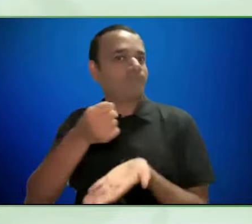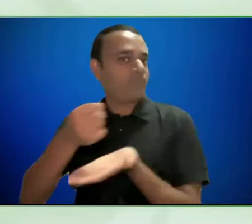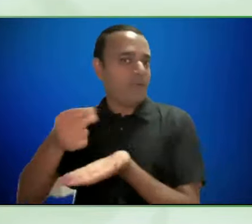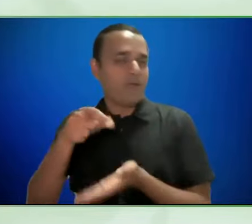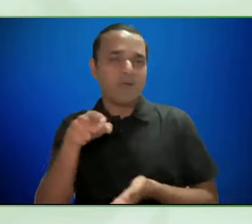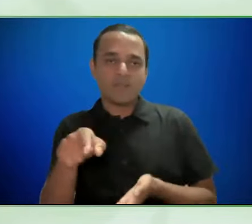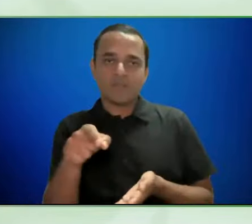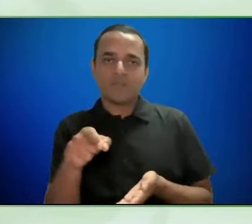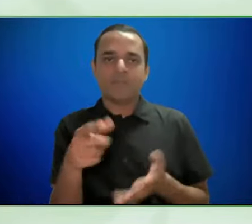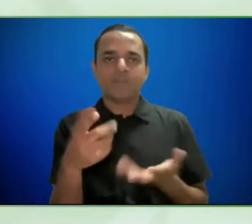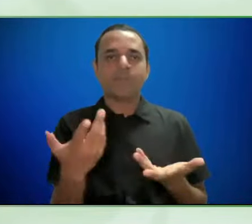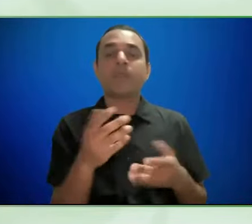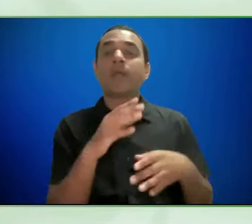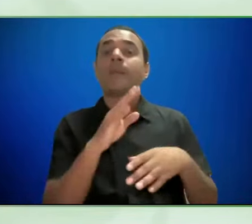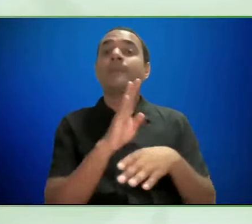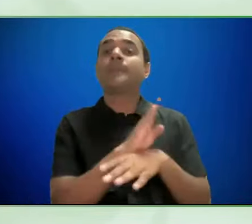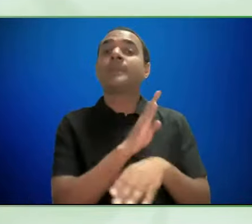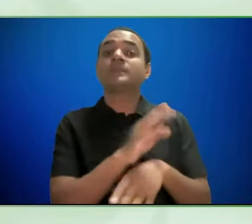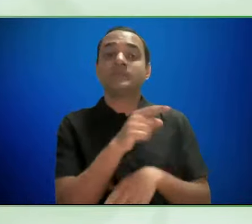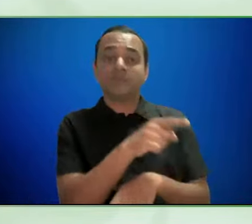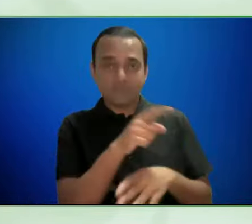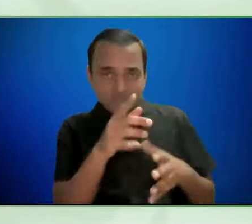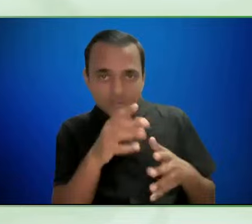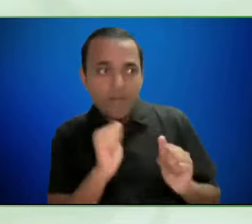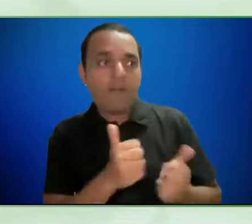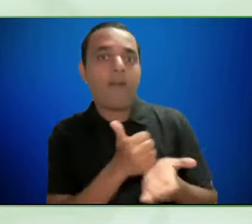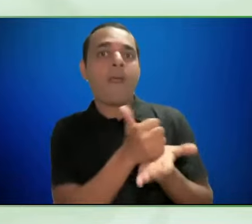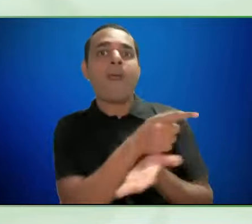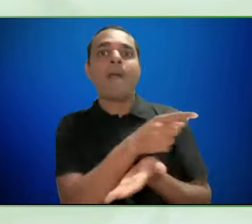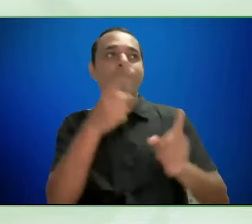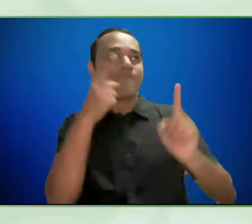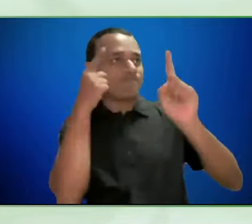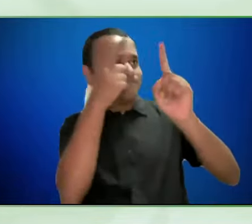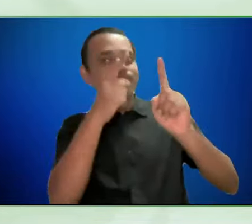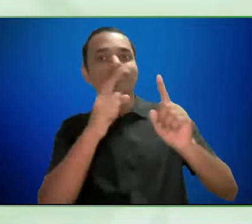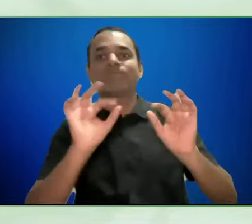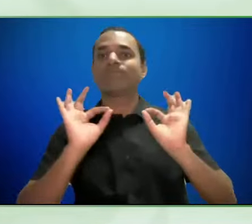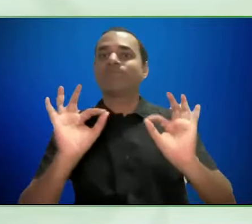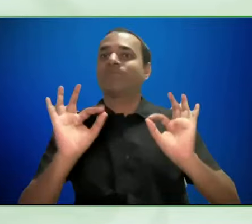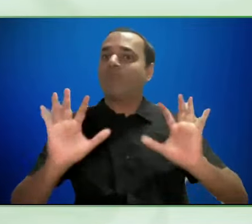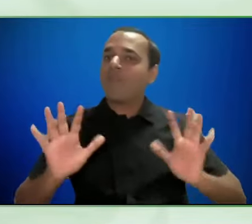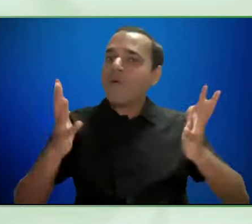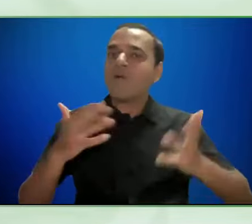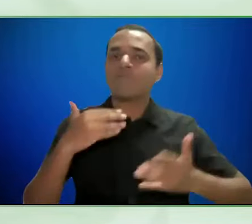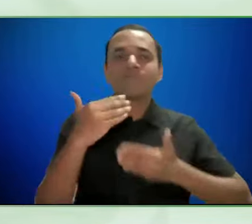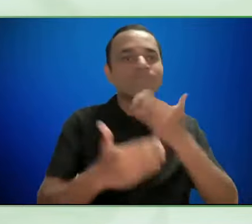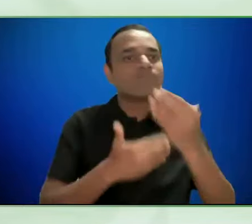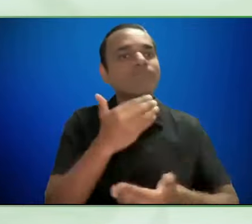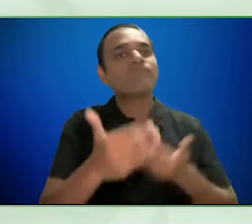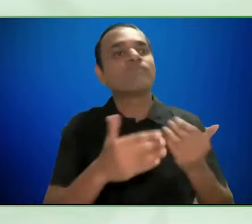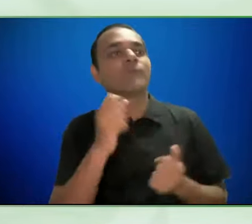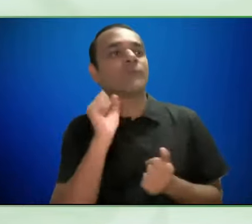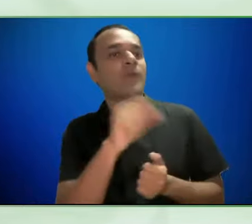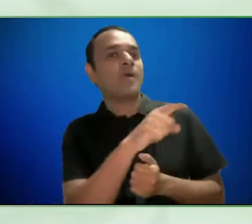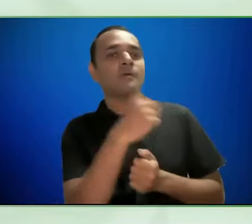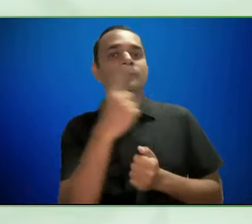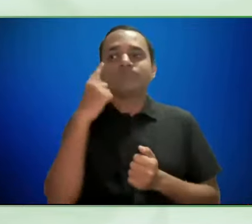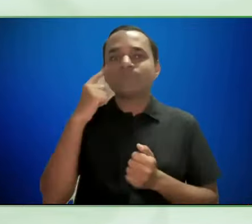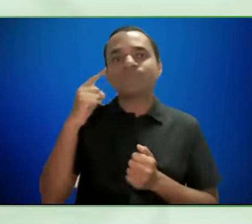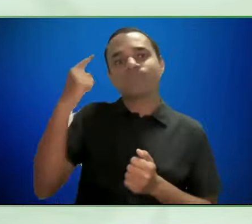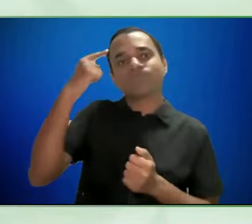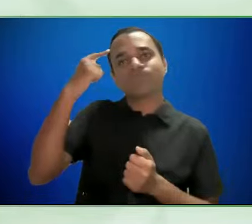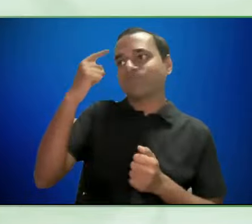just as hard as I am. So we quickly figured out through a government grant that pays companies who hire people